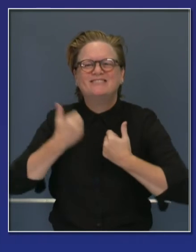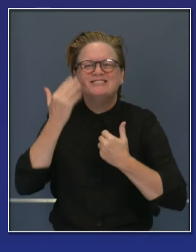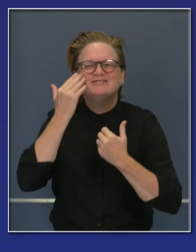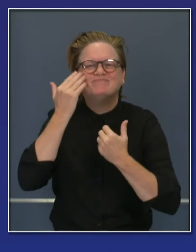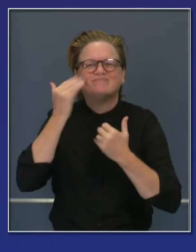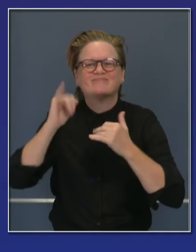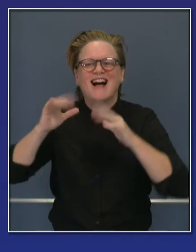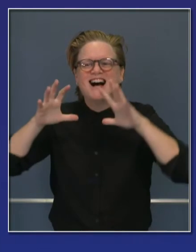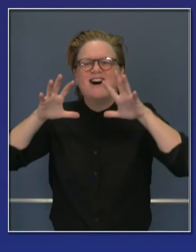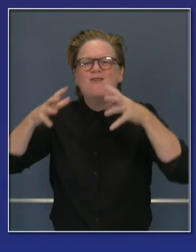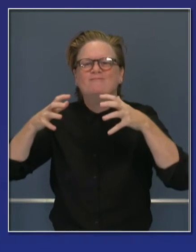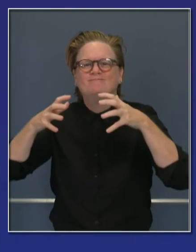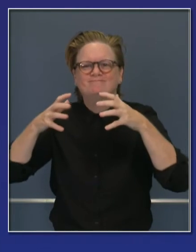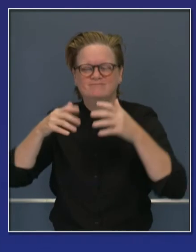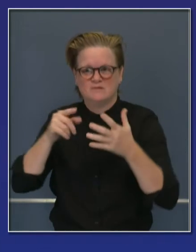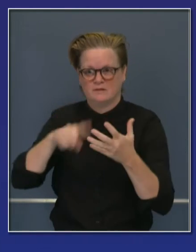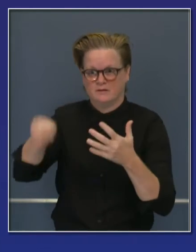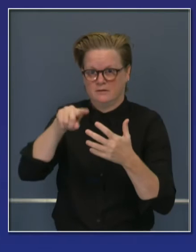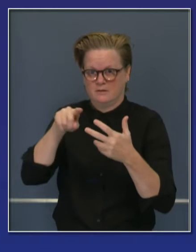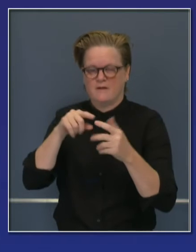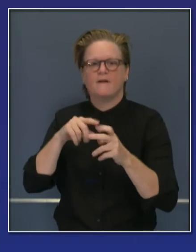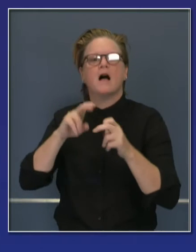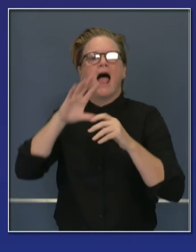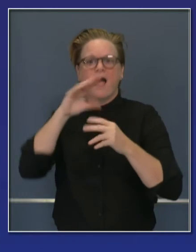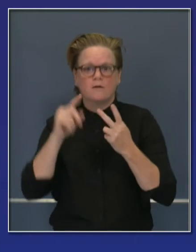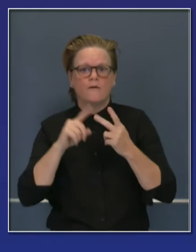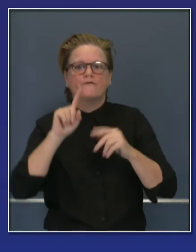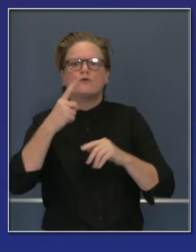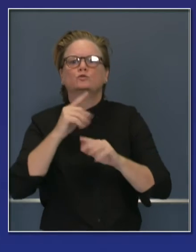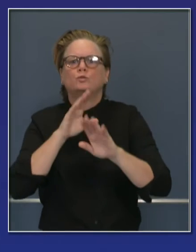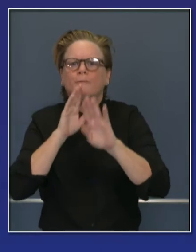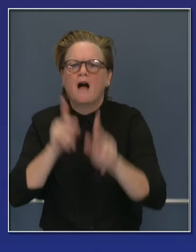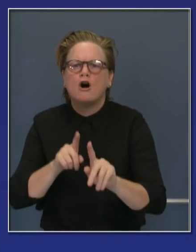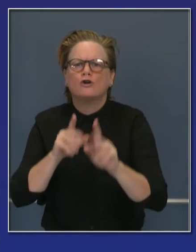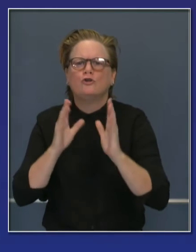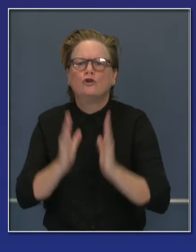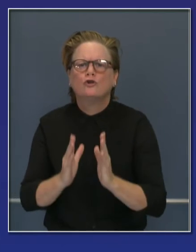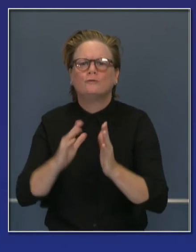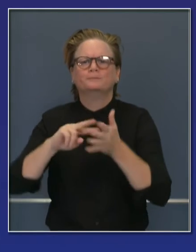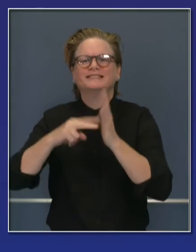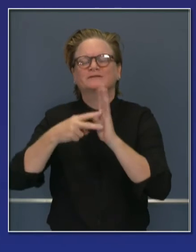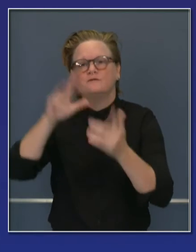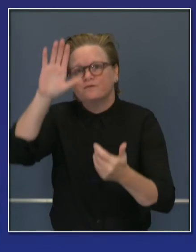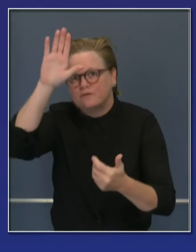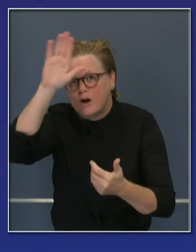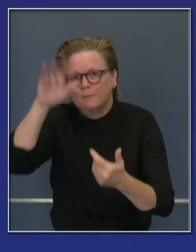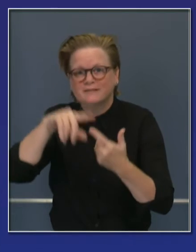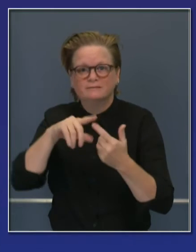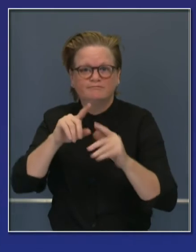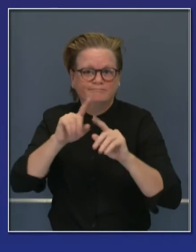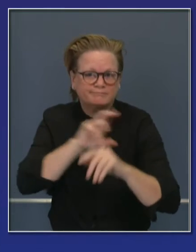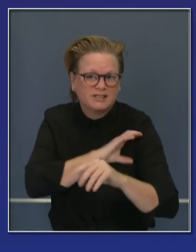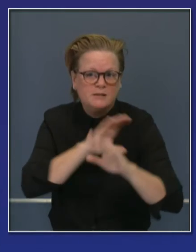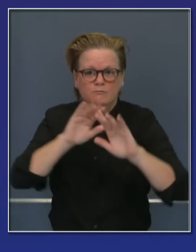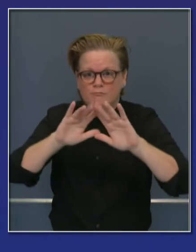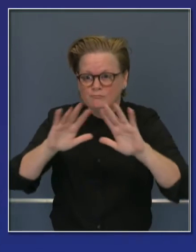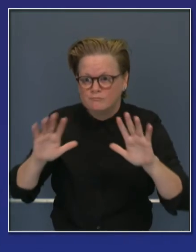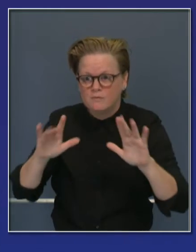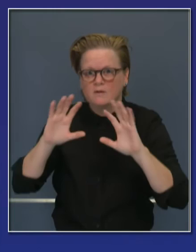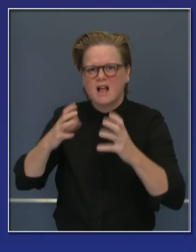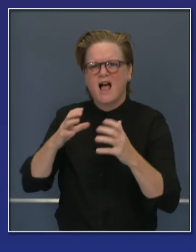other critical infrastructure where we're making sure we're protecting those that are protecting the most vulnerable